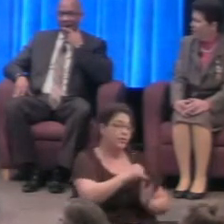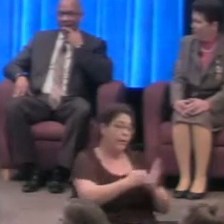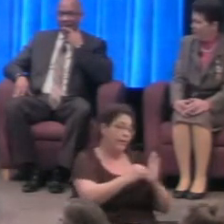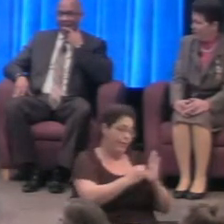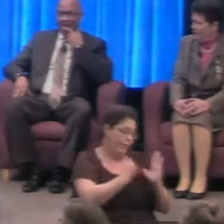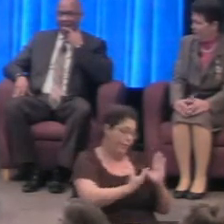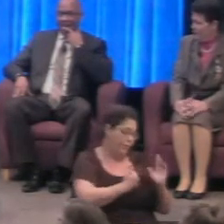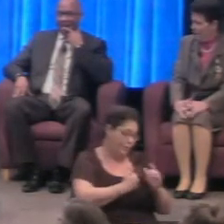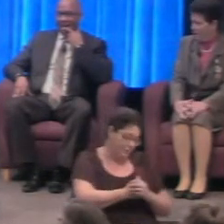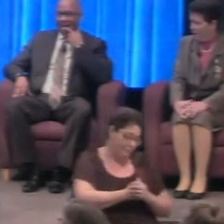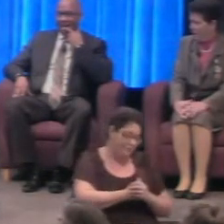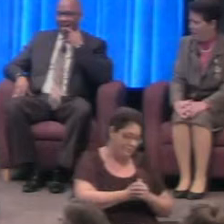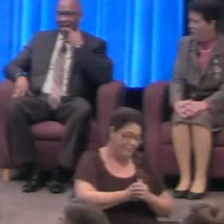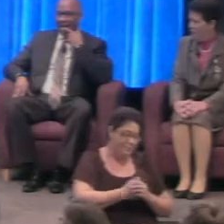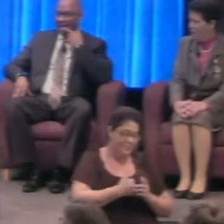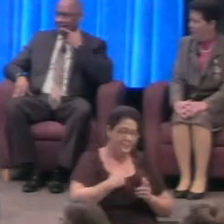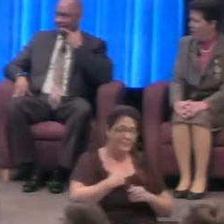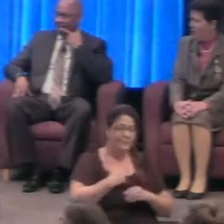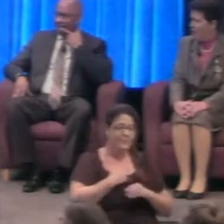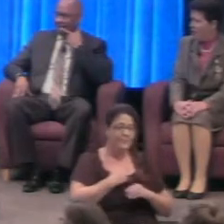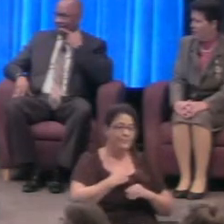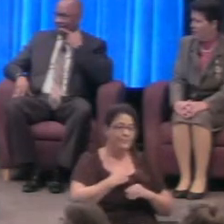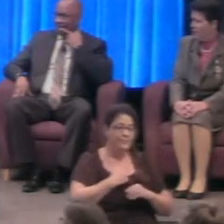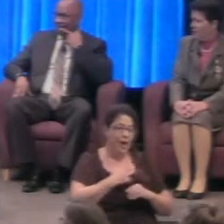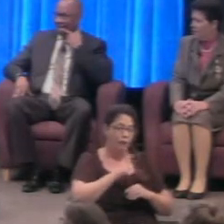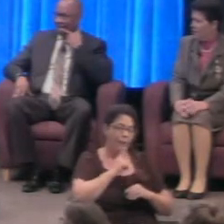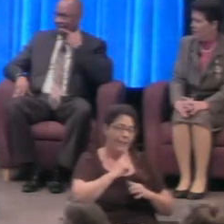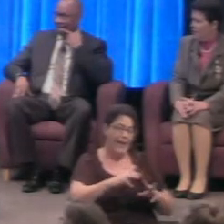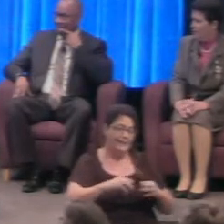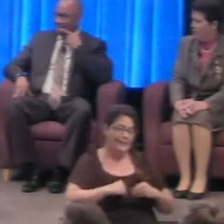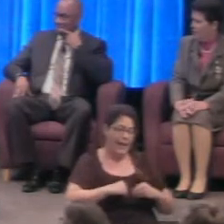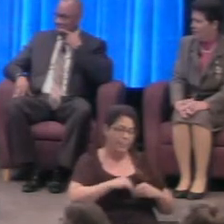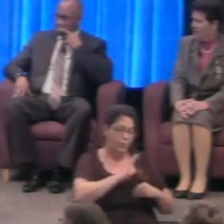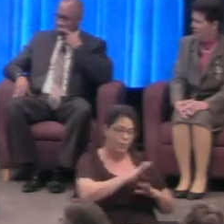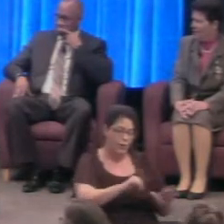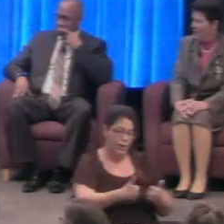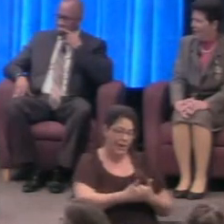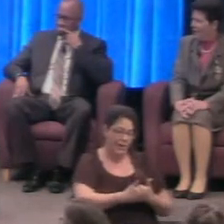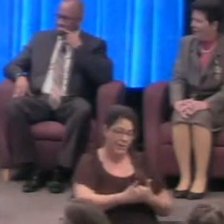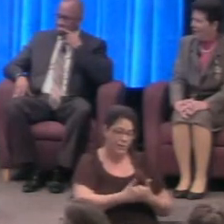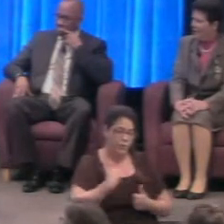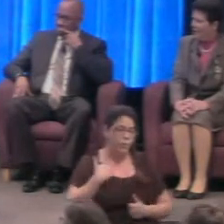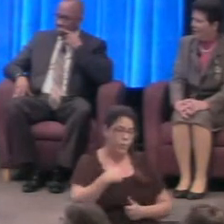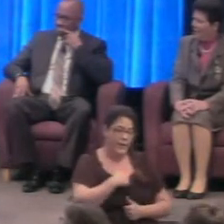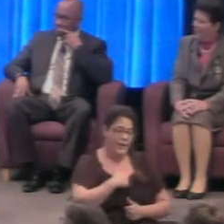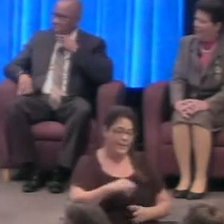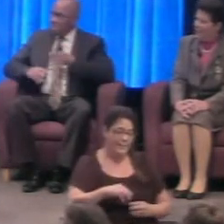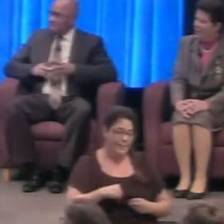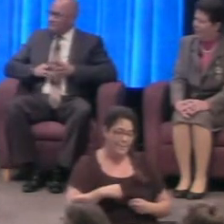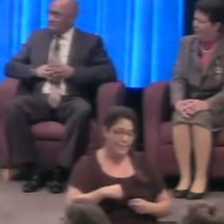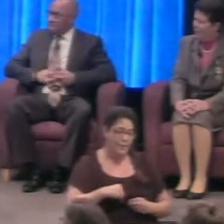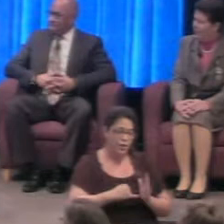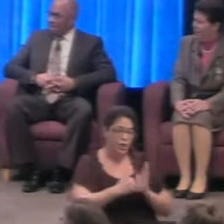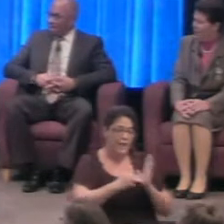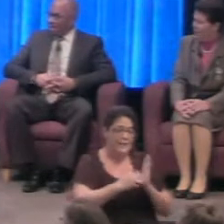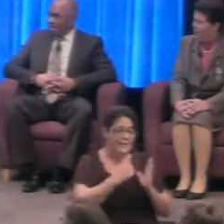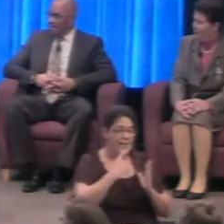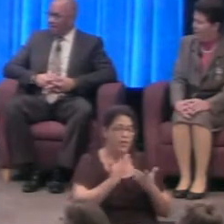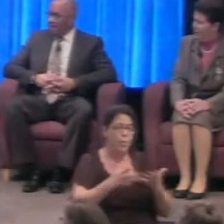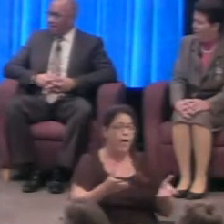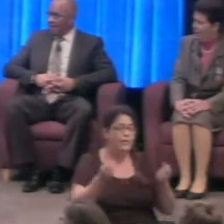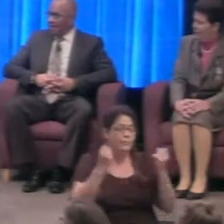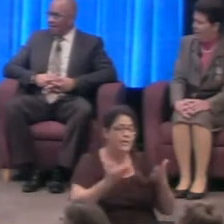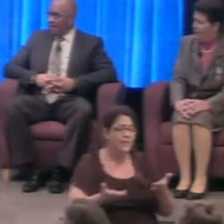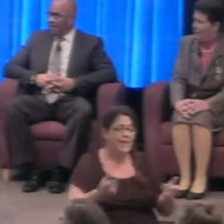that Iraq accepted your challenge, because we love a challenge. And Janet told us she didn't want a bunch of stuff that